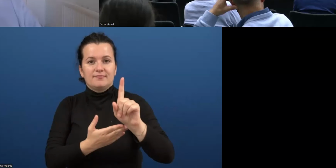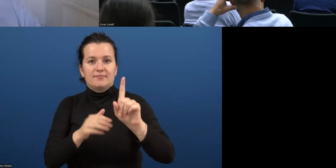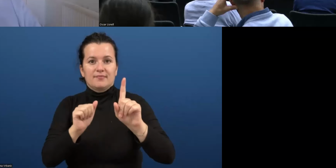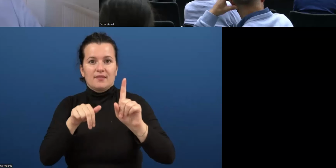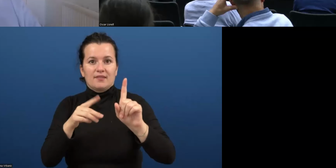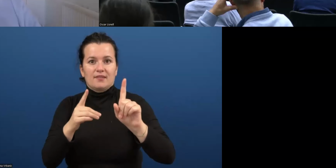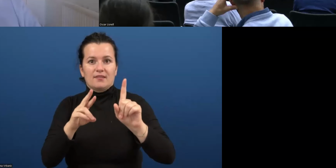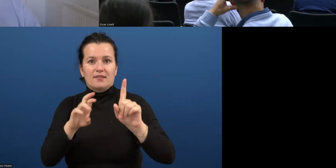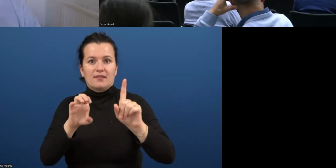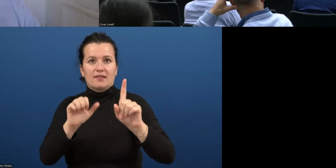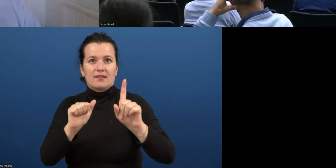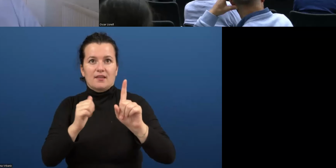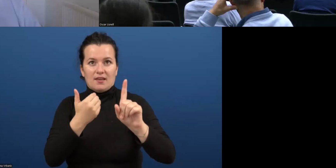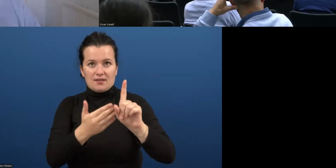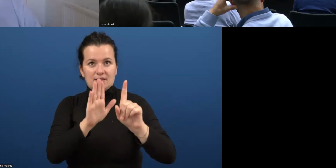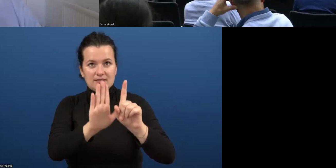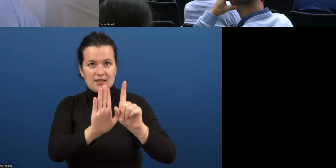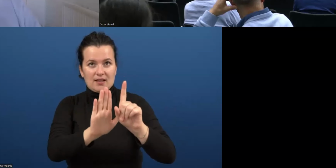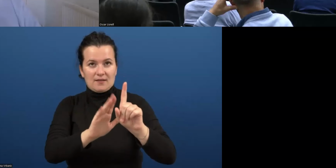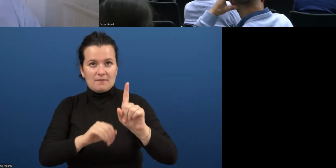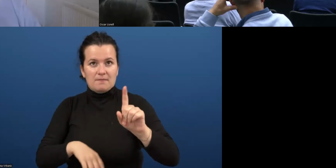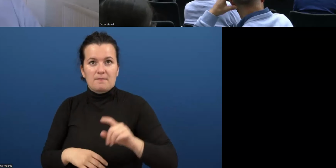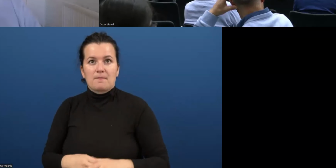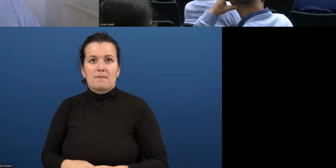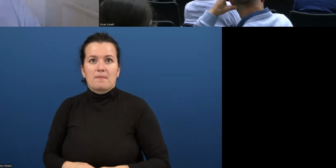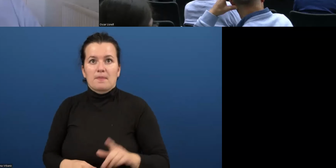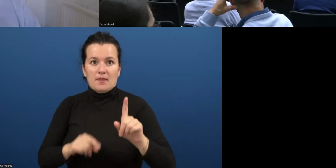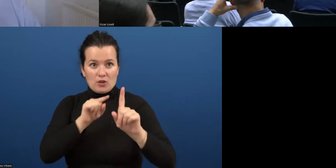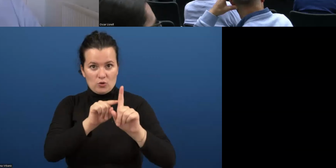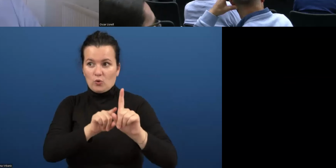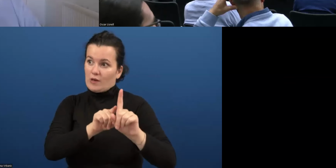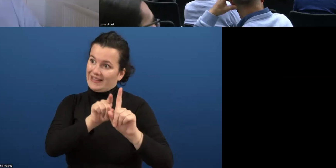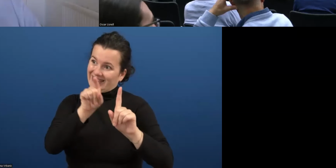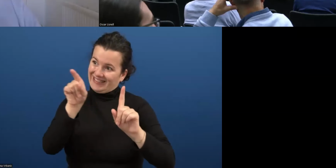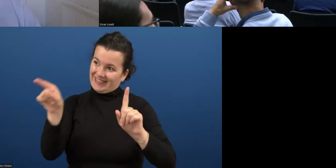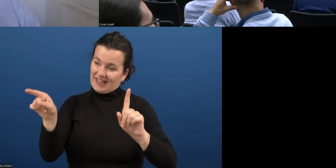Yes, no, you're gonna play with your friend over there.